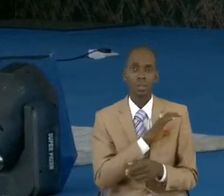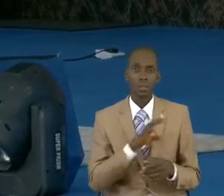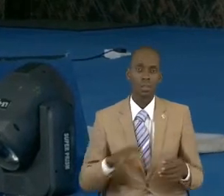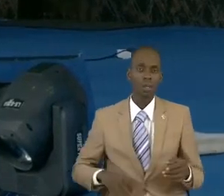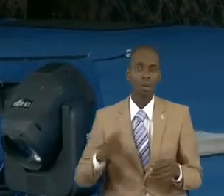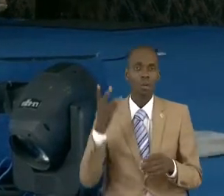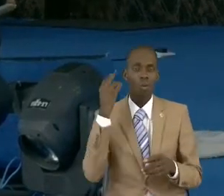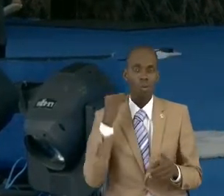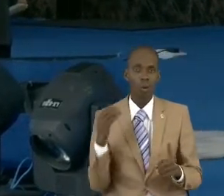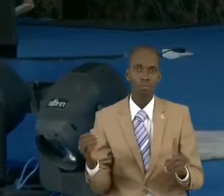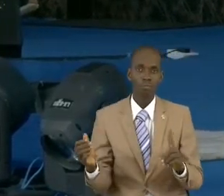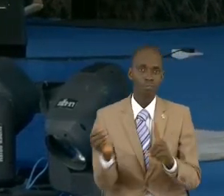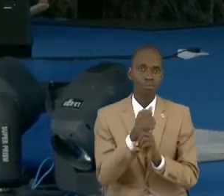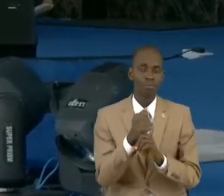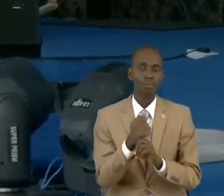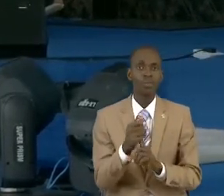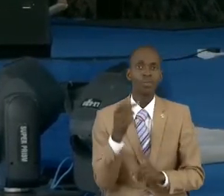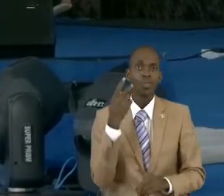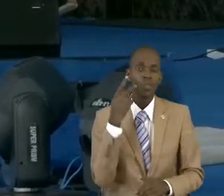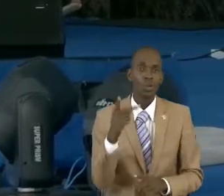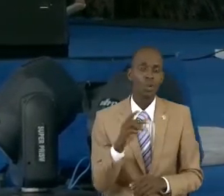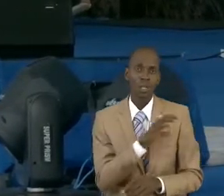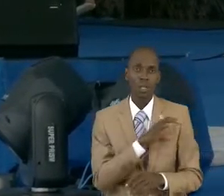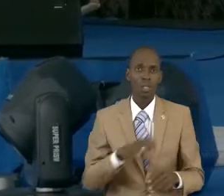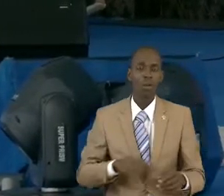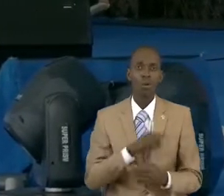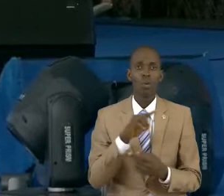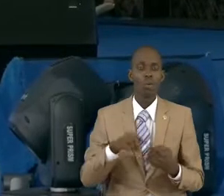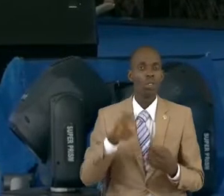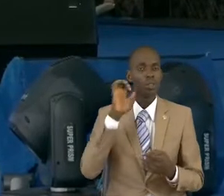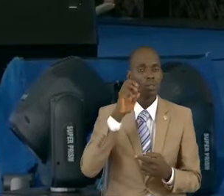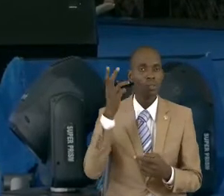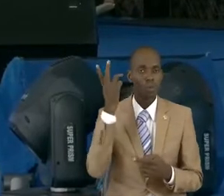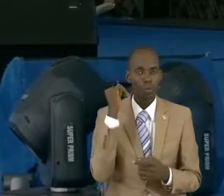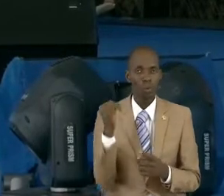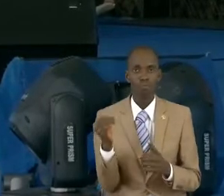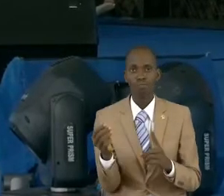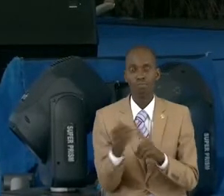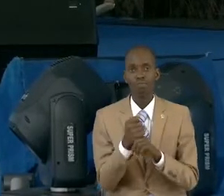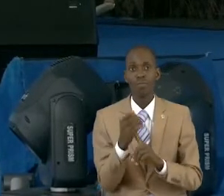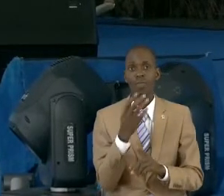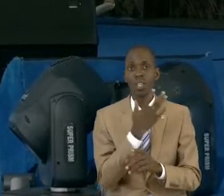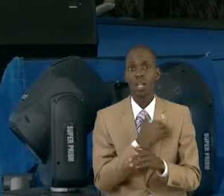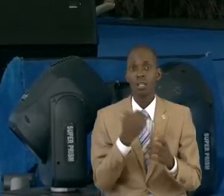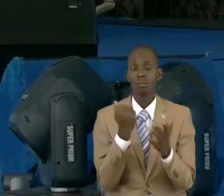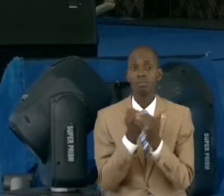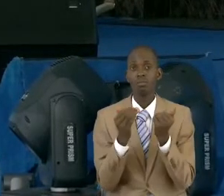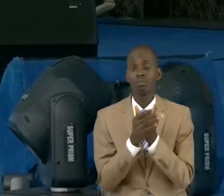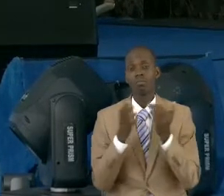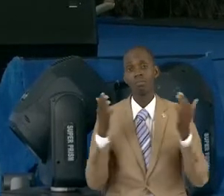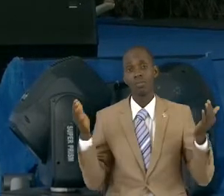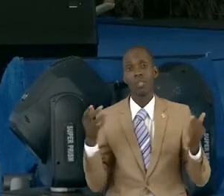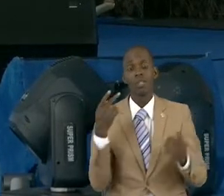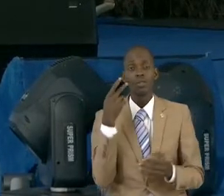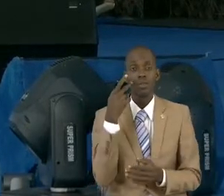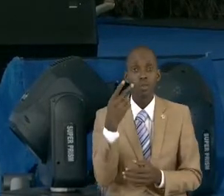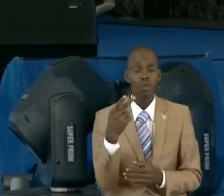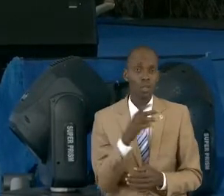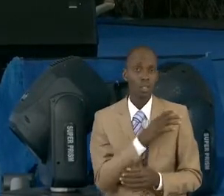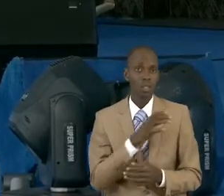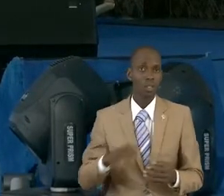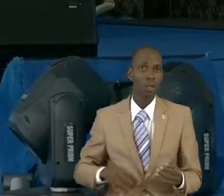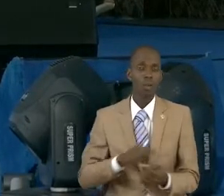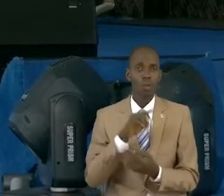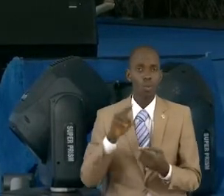when he was betrayed. They saw it when he was crucified. They saw it when he